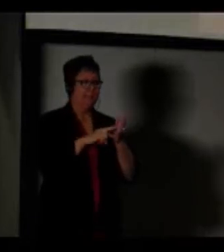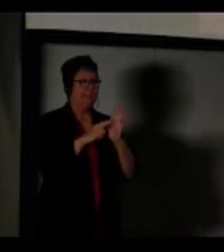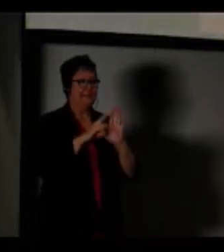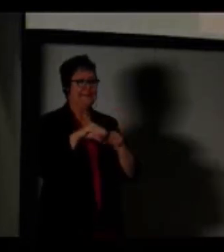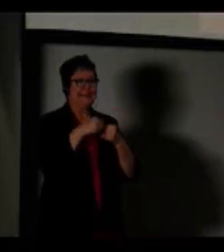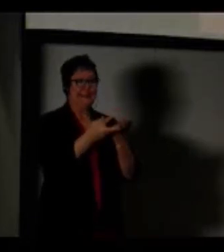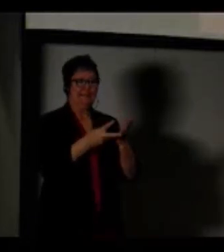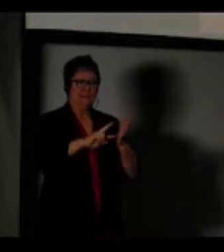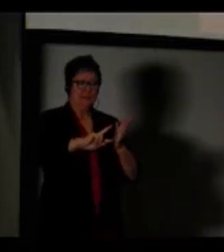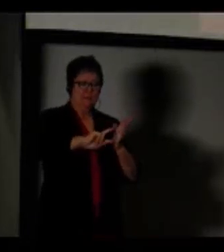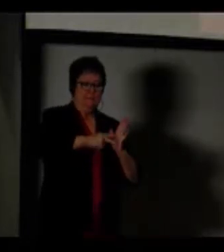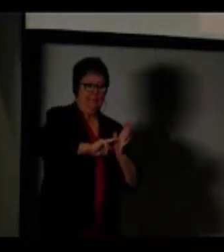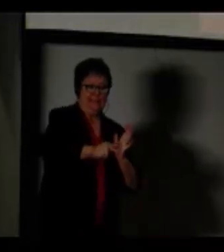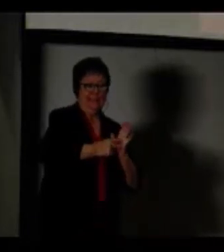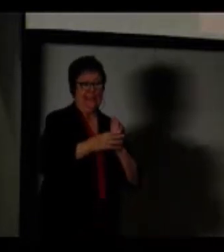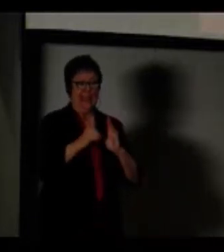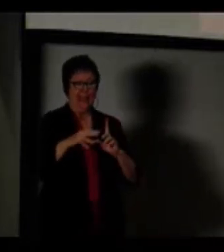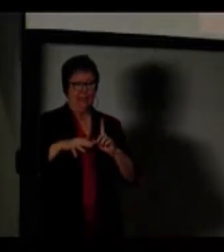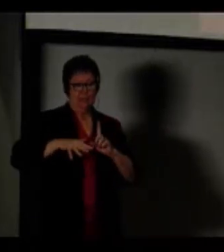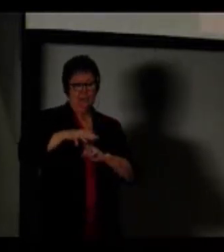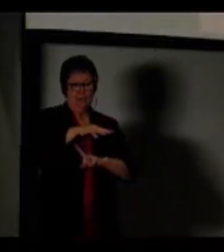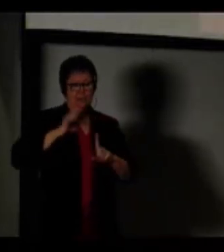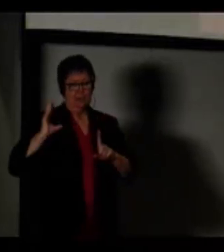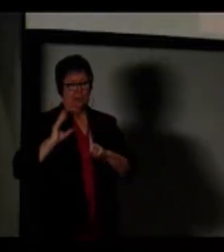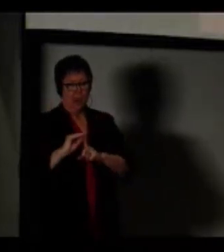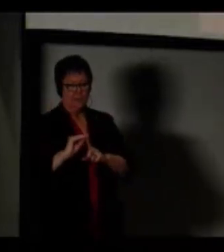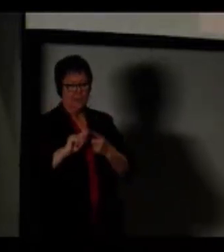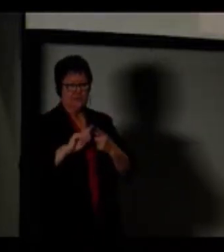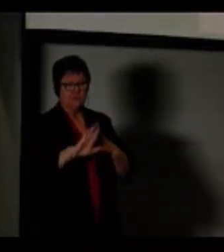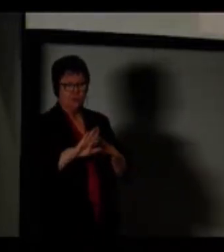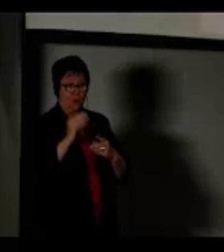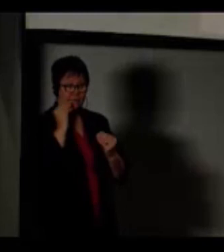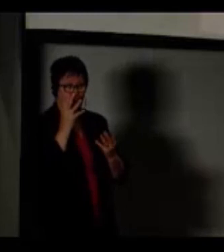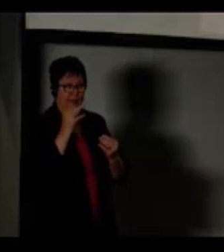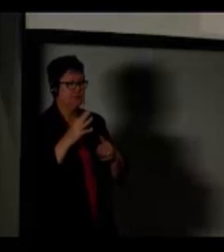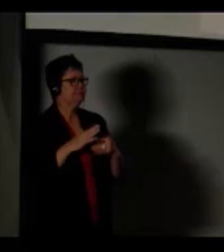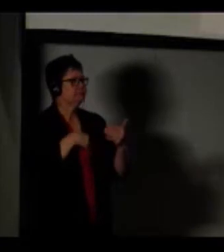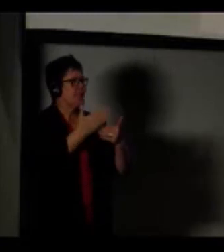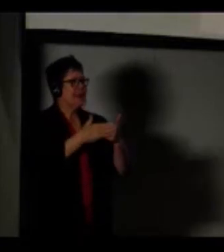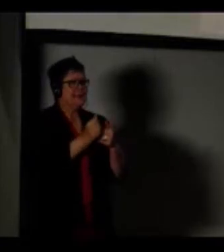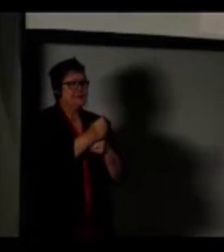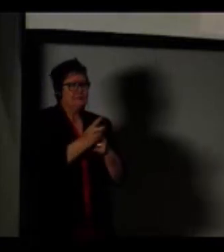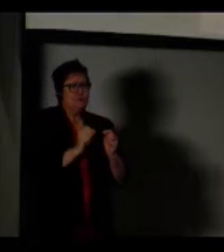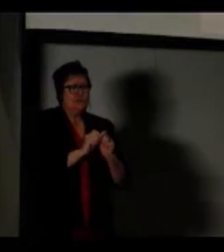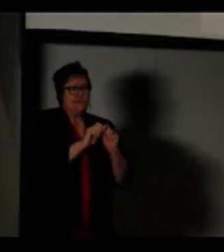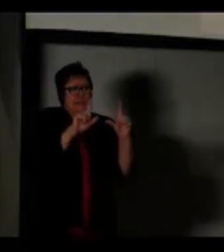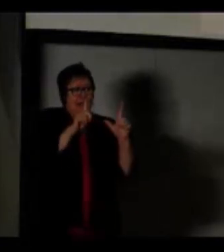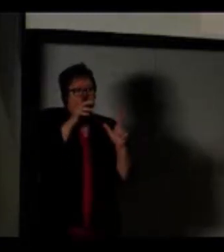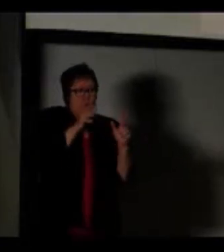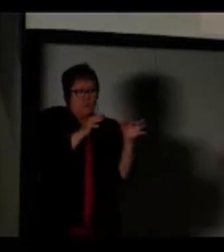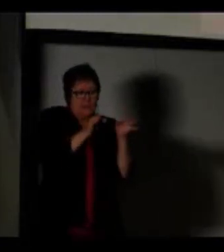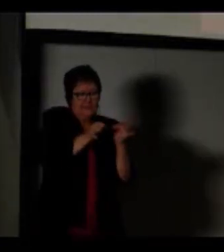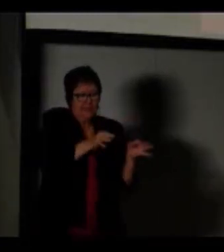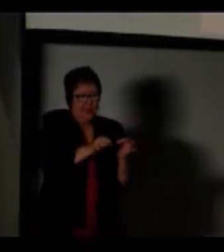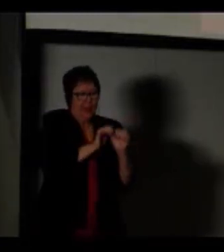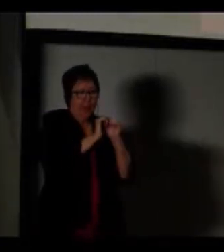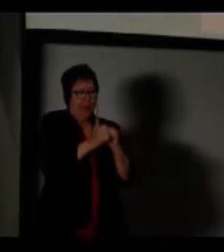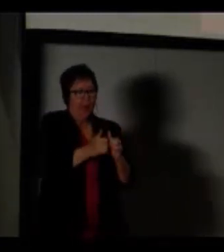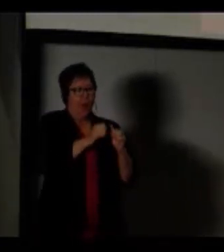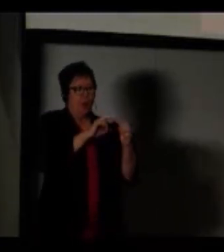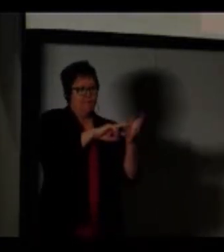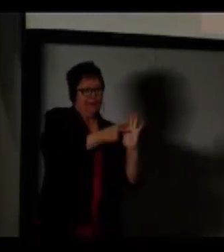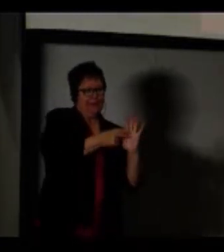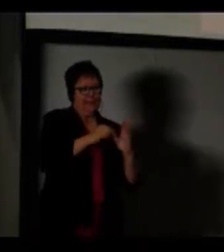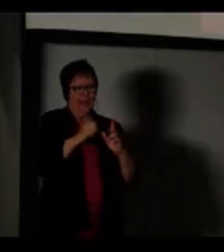and context to your information. So in the next few slides, I'm going to delve a little bit into how that meaning